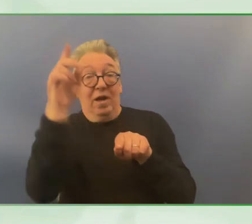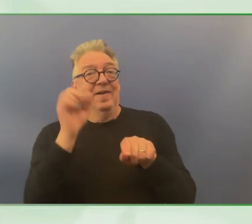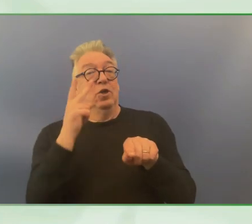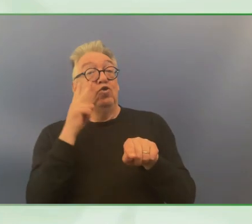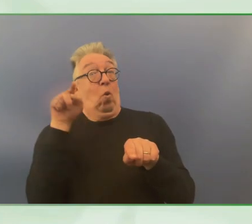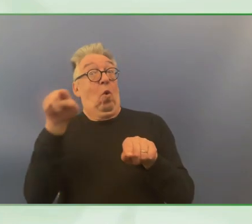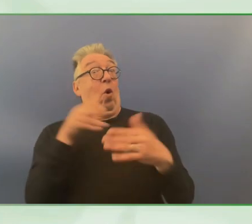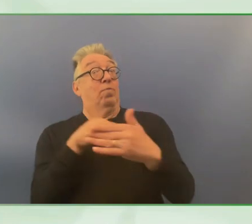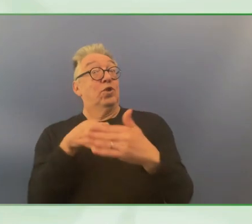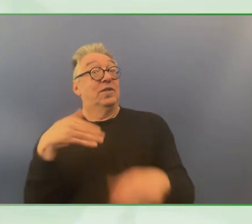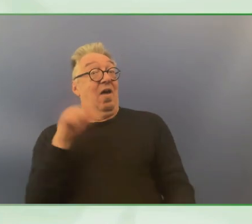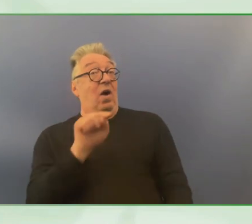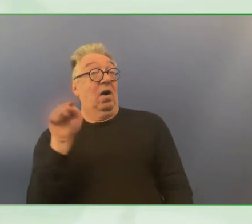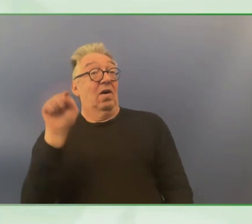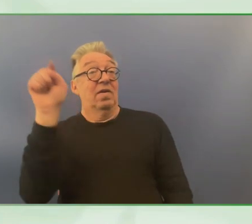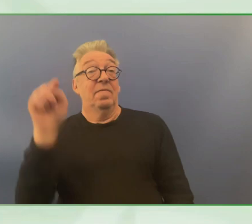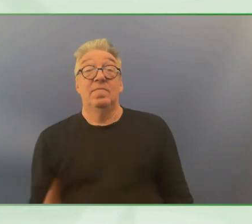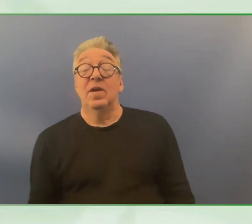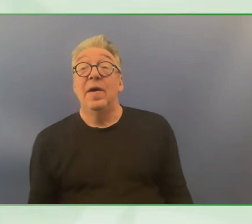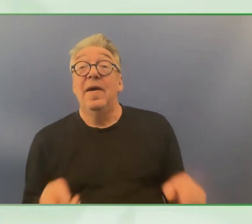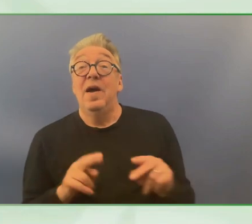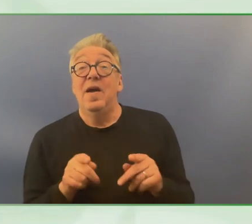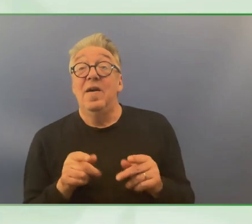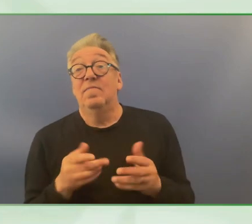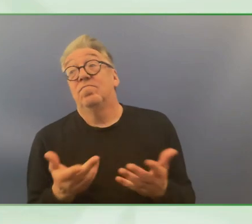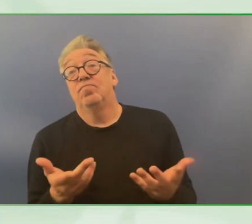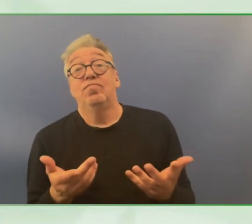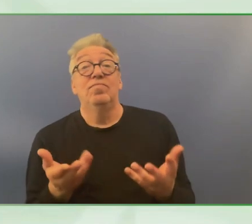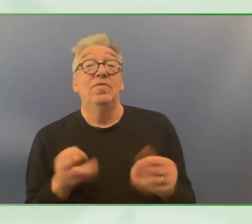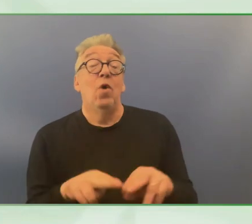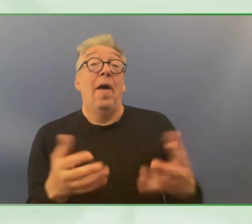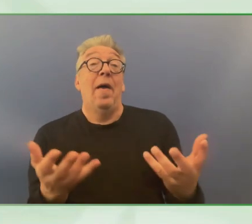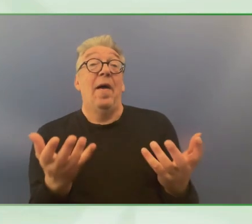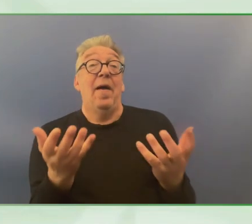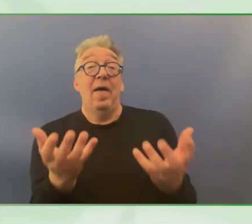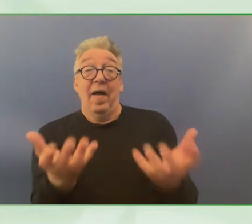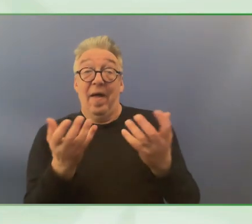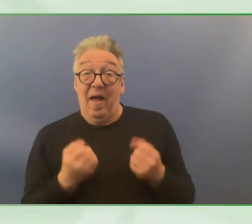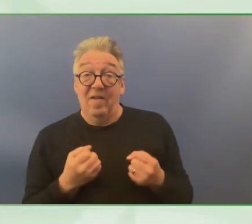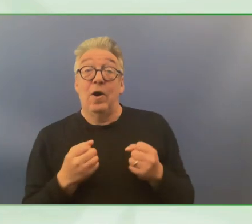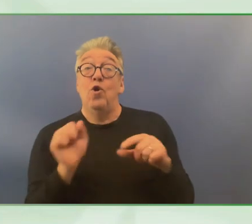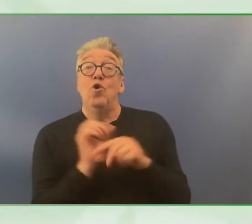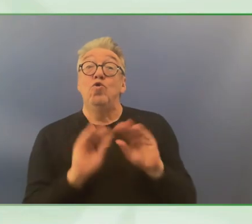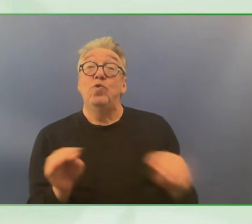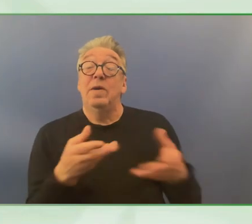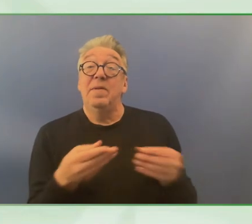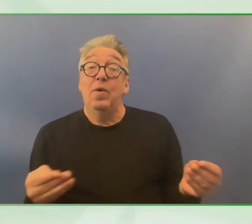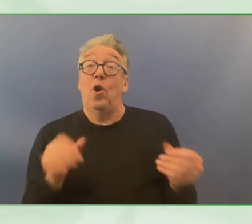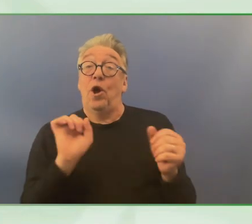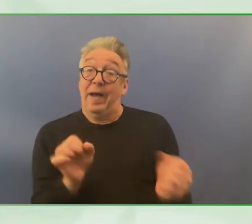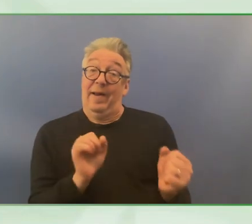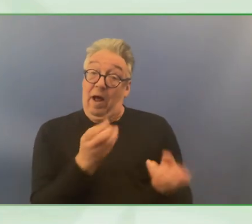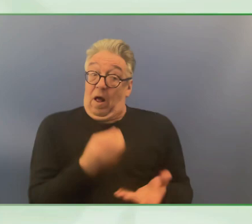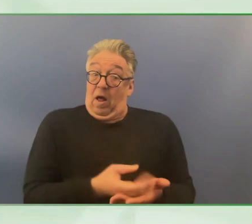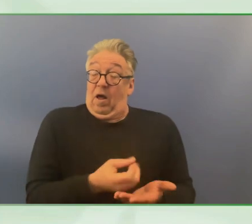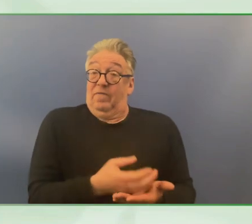materials, tutorials, you can talk to your background, to your expertise, to your knowledge bank and databases that you have in a